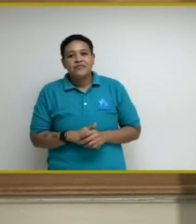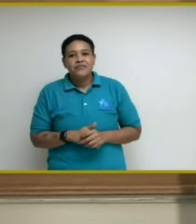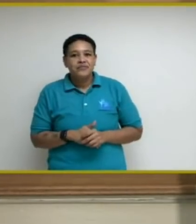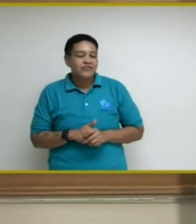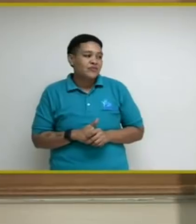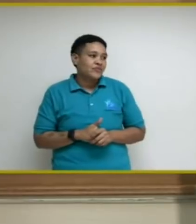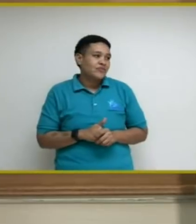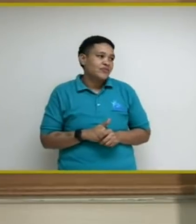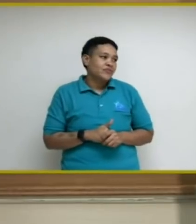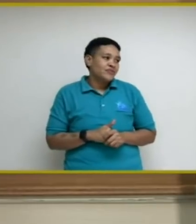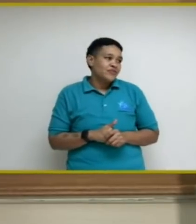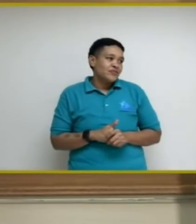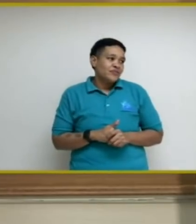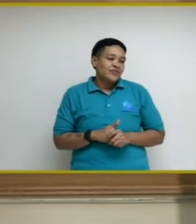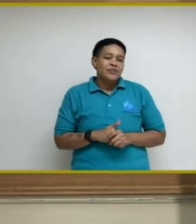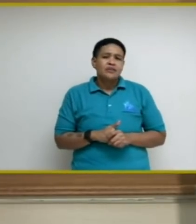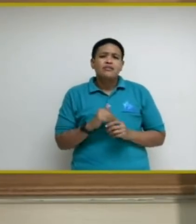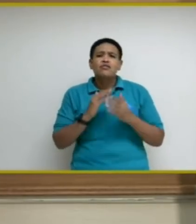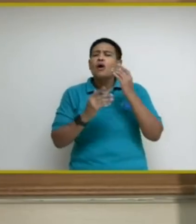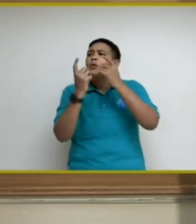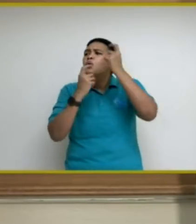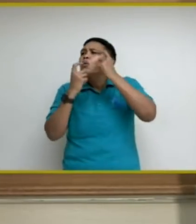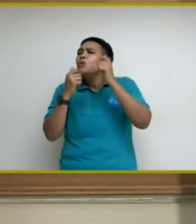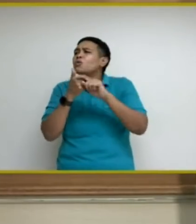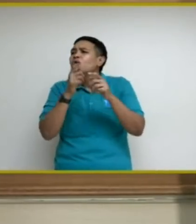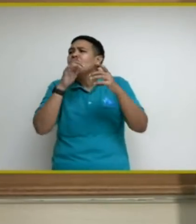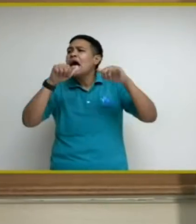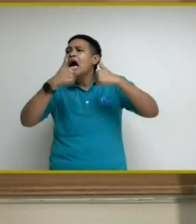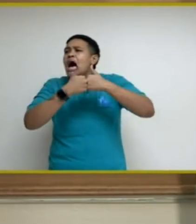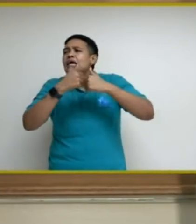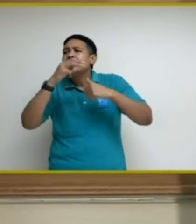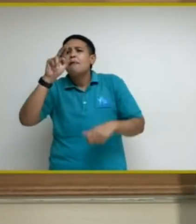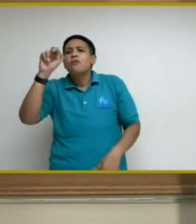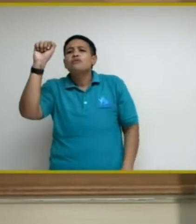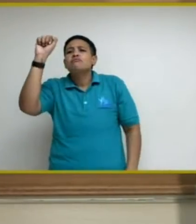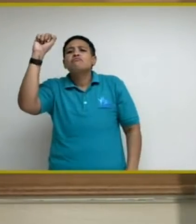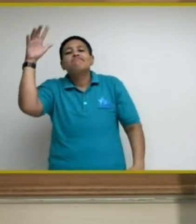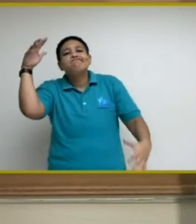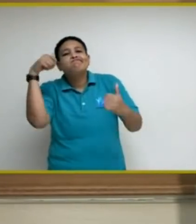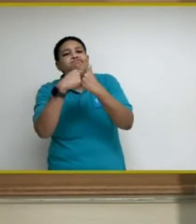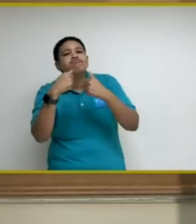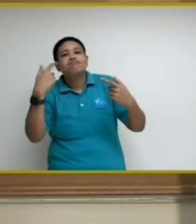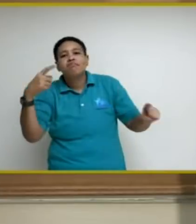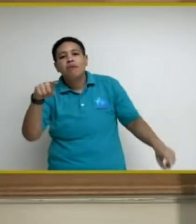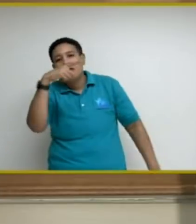Yes, there was some queries around an accident, an unfortunate incident involving a